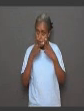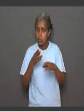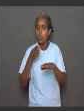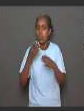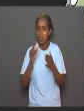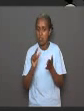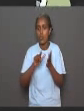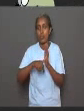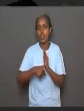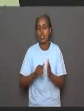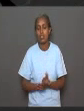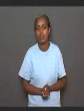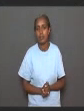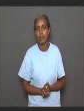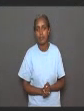minutes.